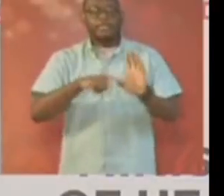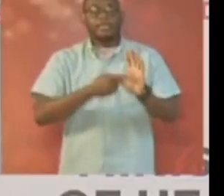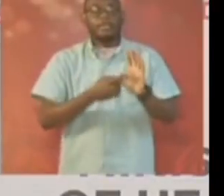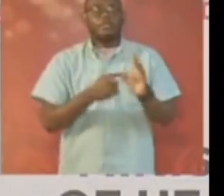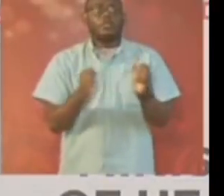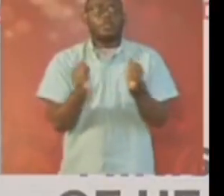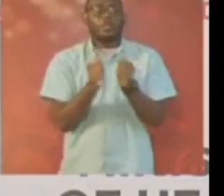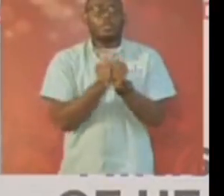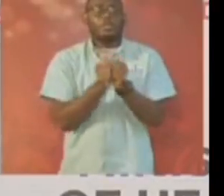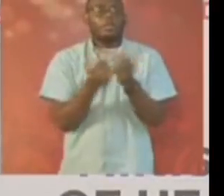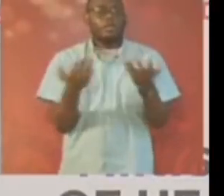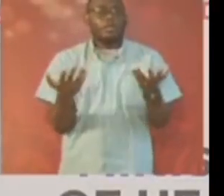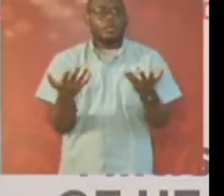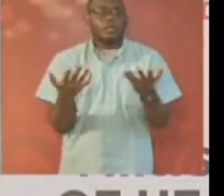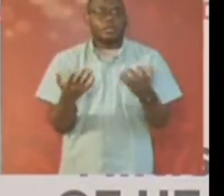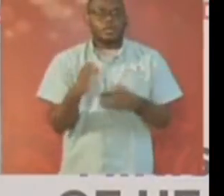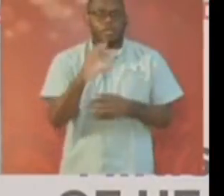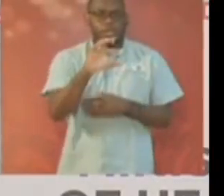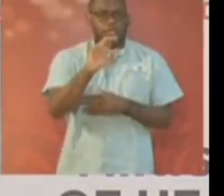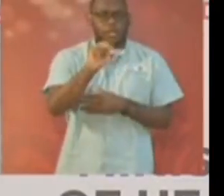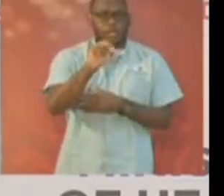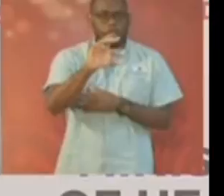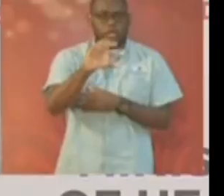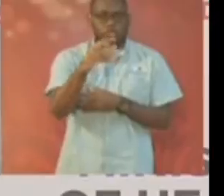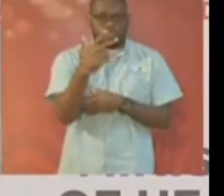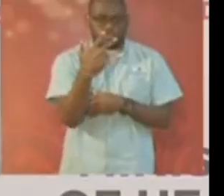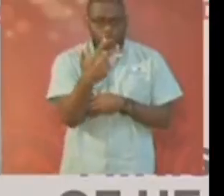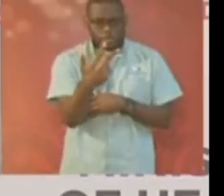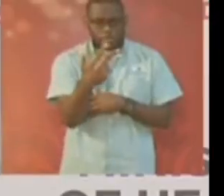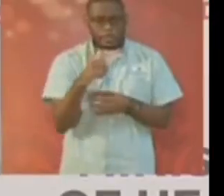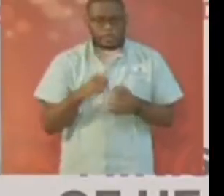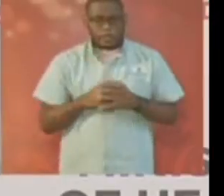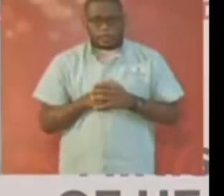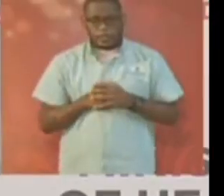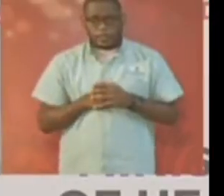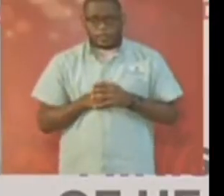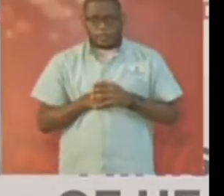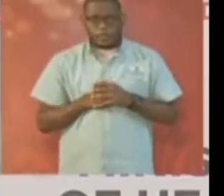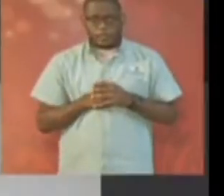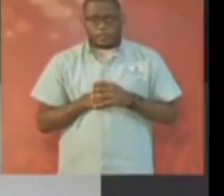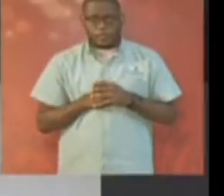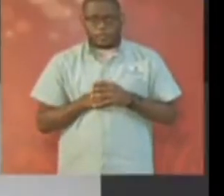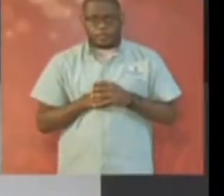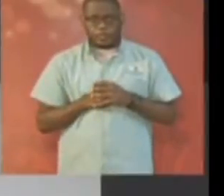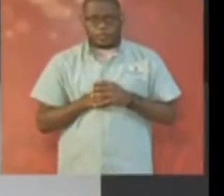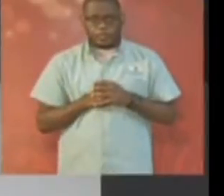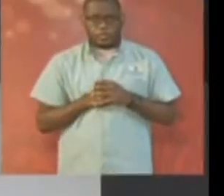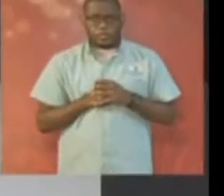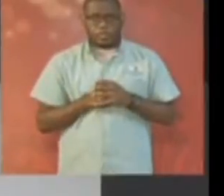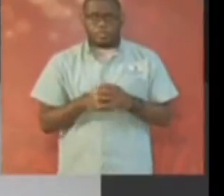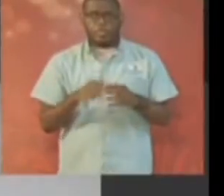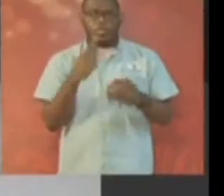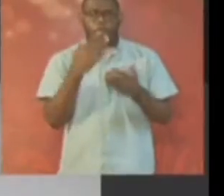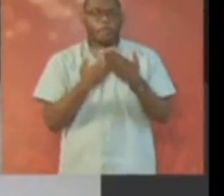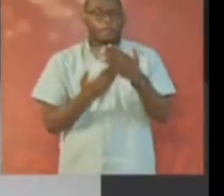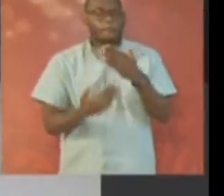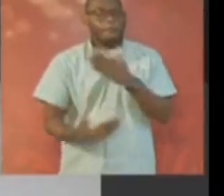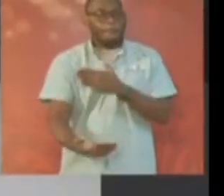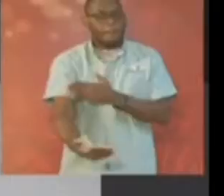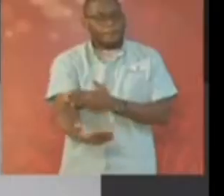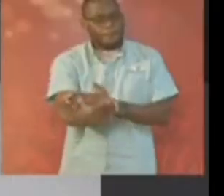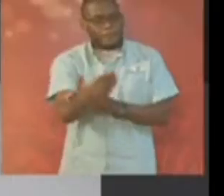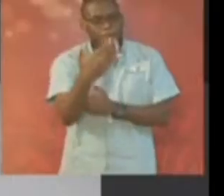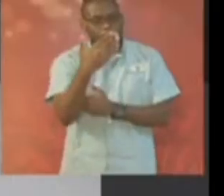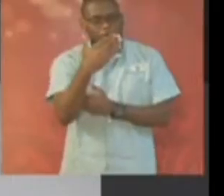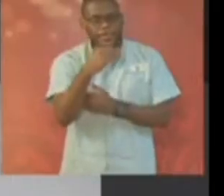questions from CNC3. Hi, morning everyone. Rashad Khan, Guardian Media